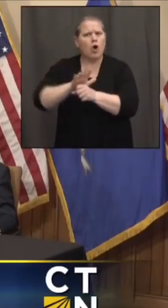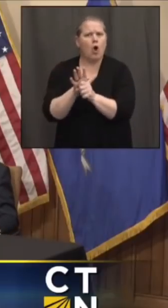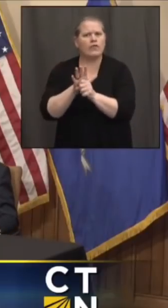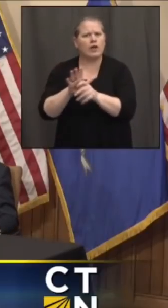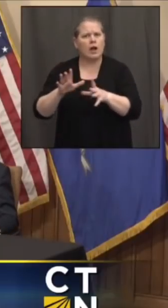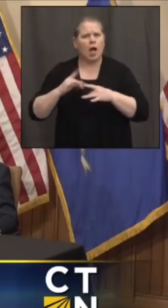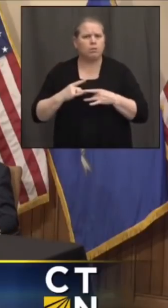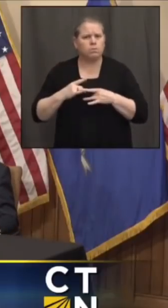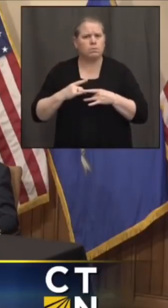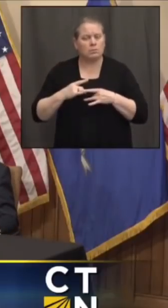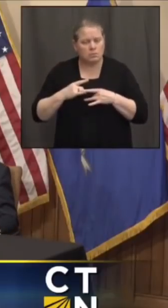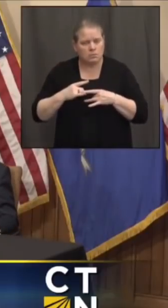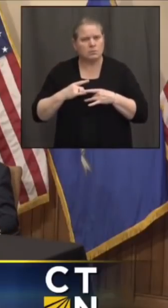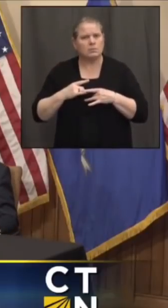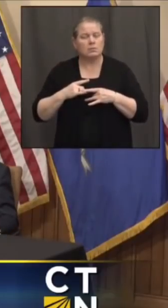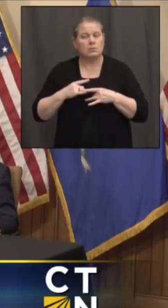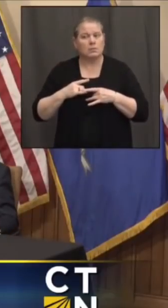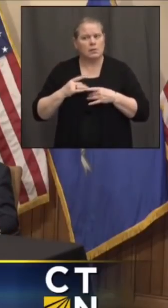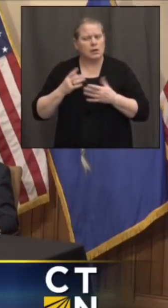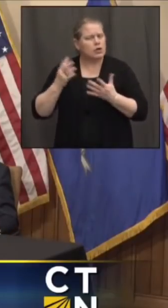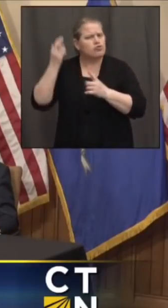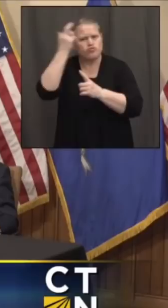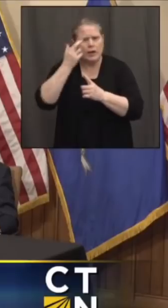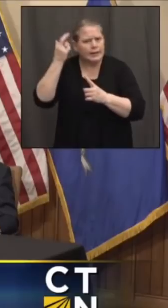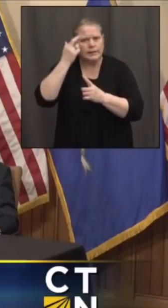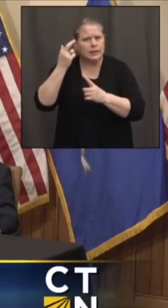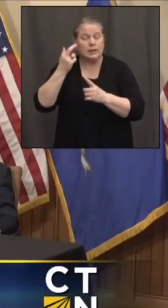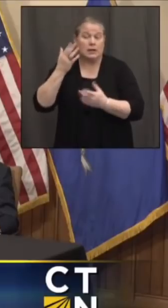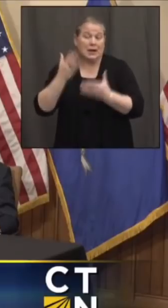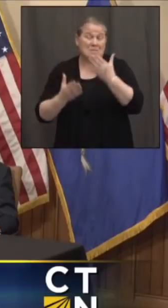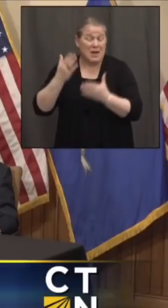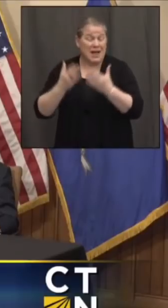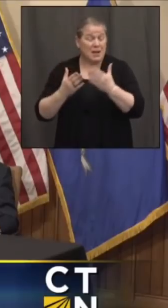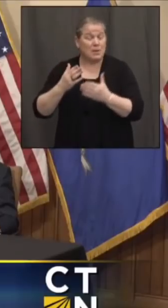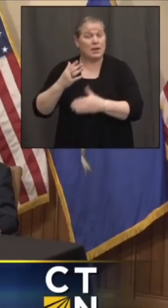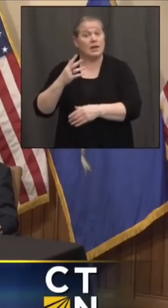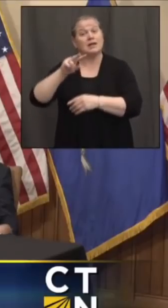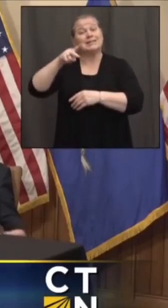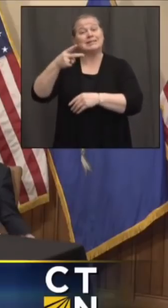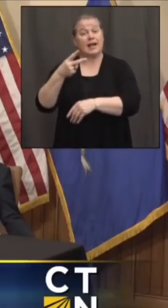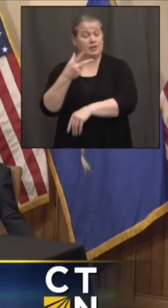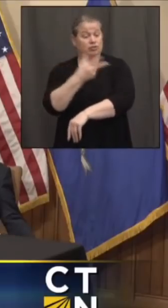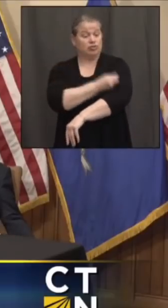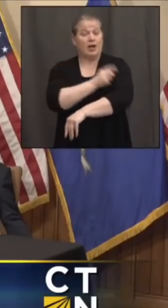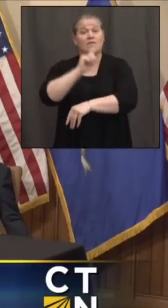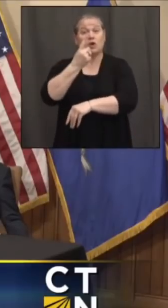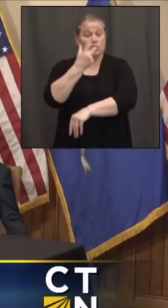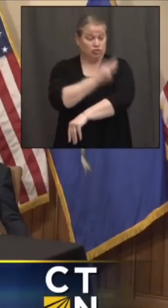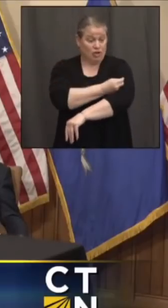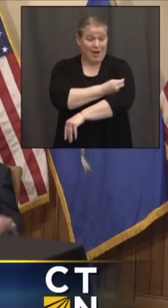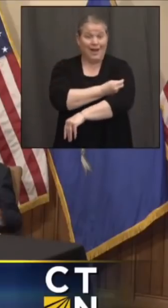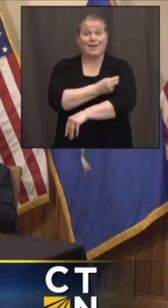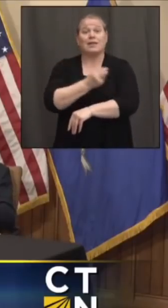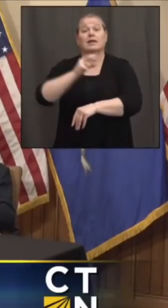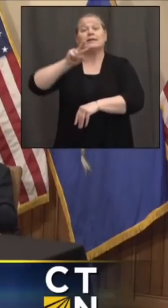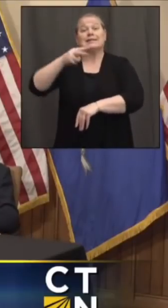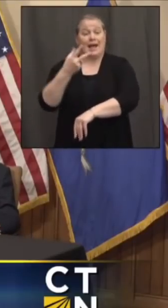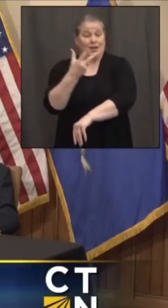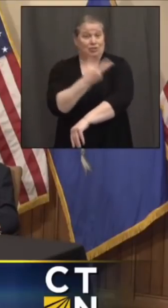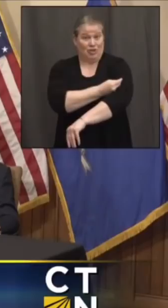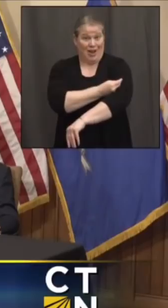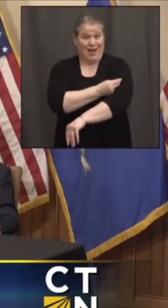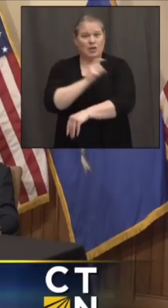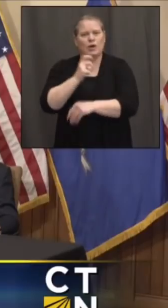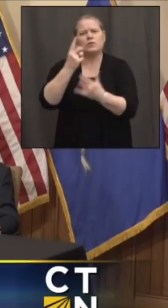to maybe the time frame that maybe it takes a couple of weeks after your second dose, say, for it to really kick